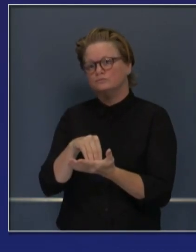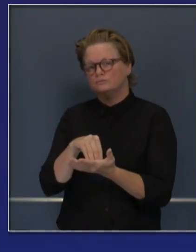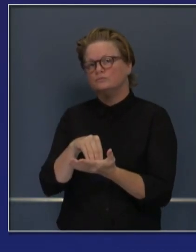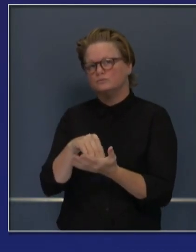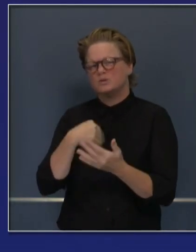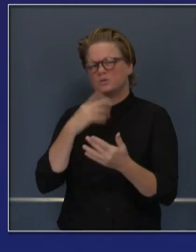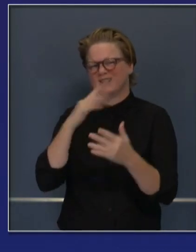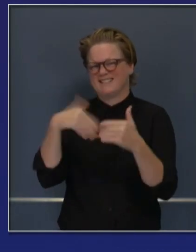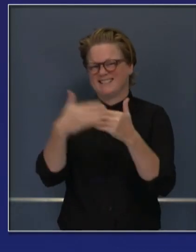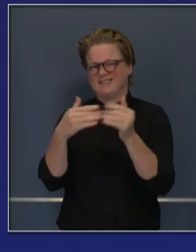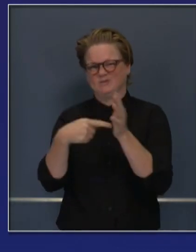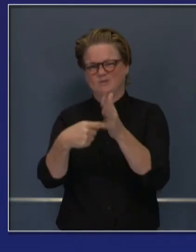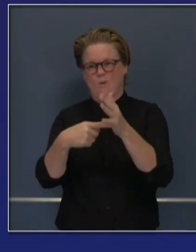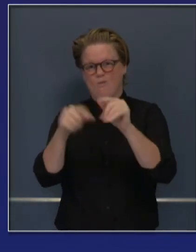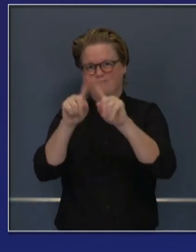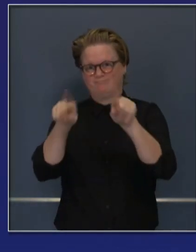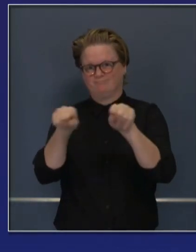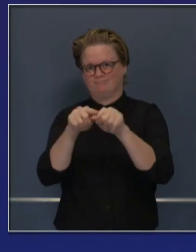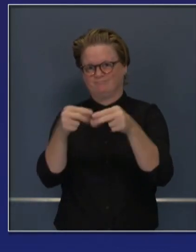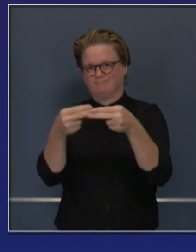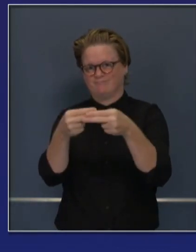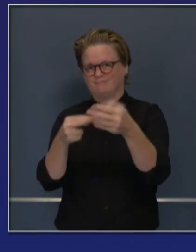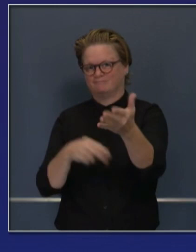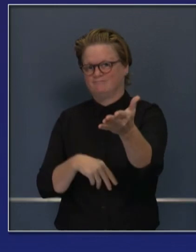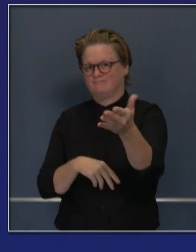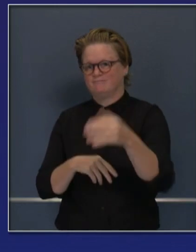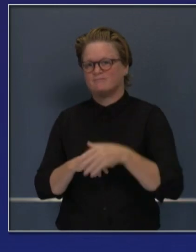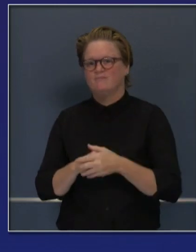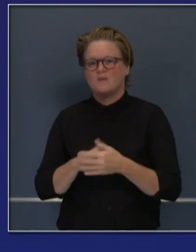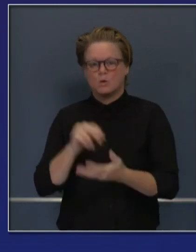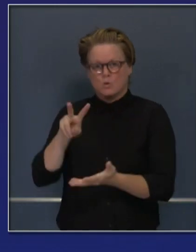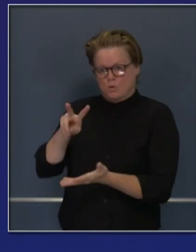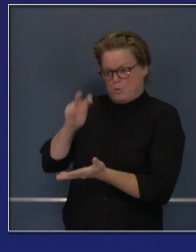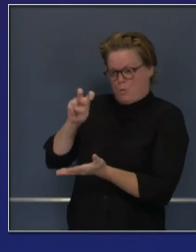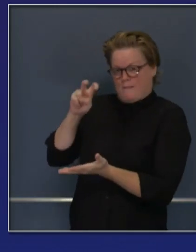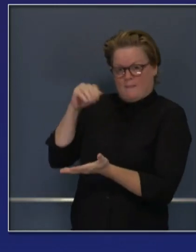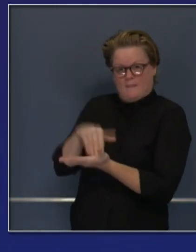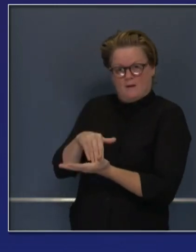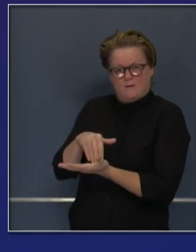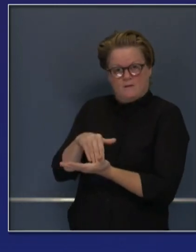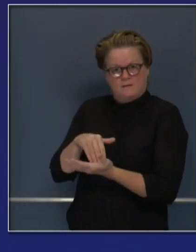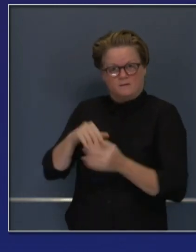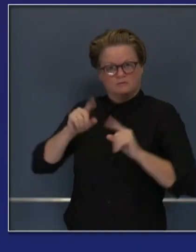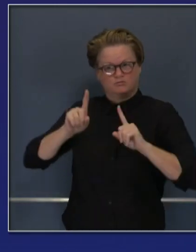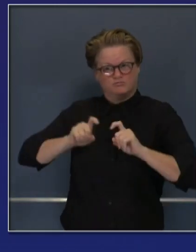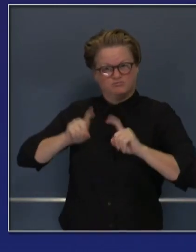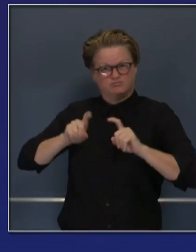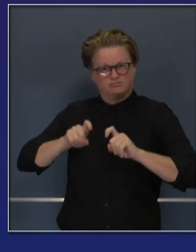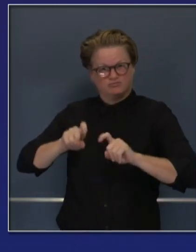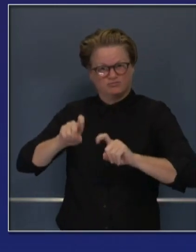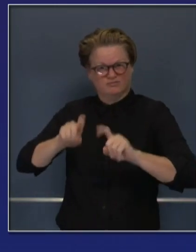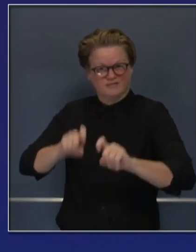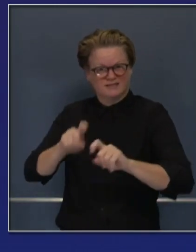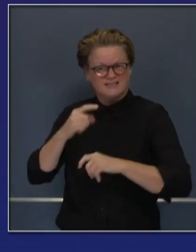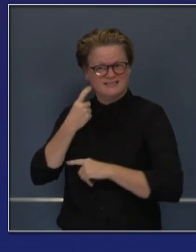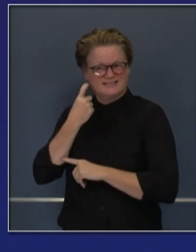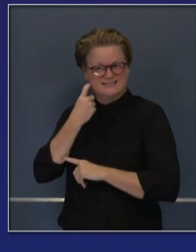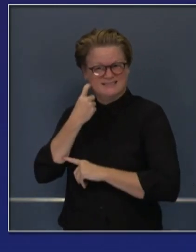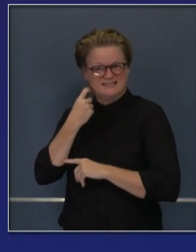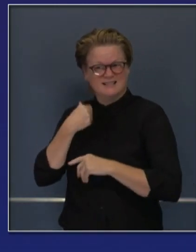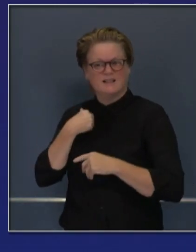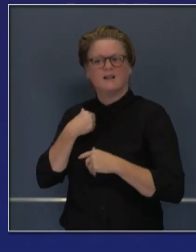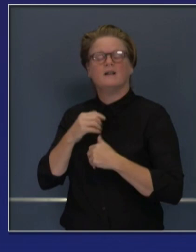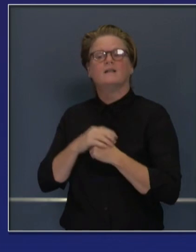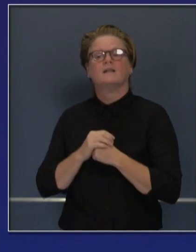over 200,000 tests were conducted, or at least came in to our results and our